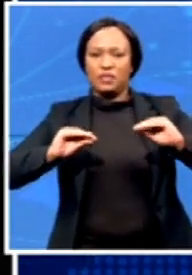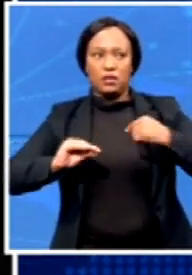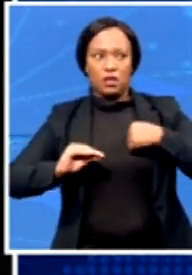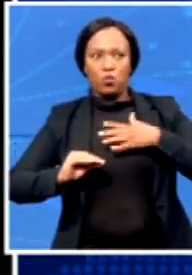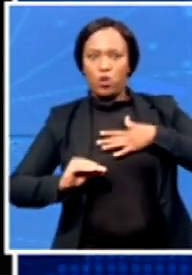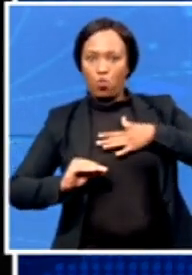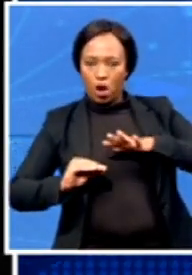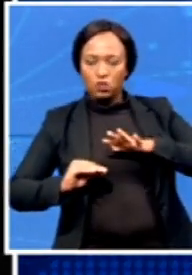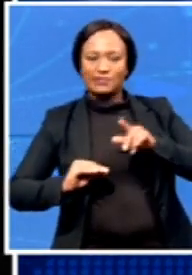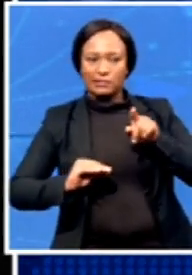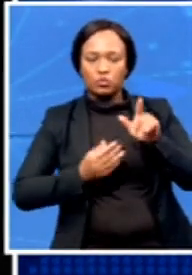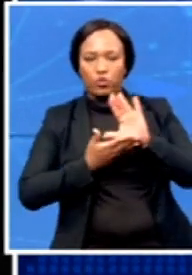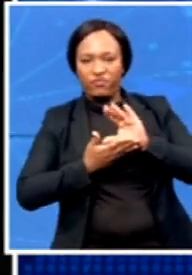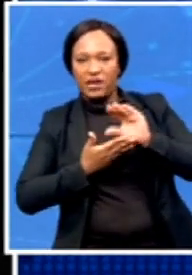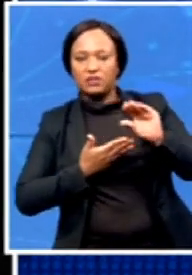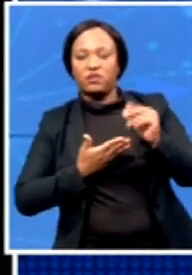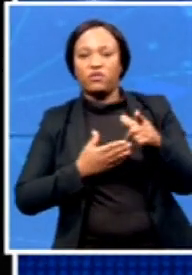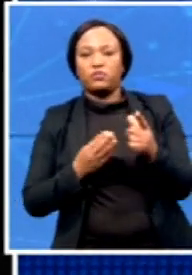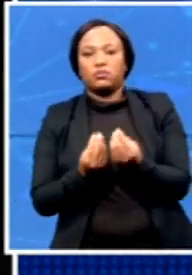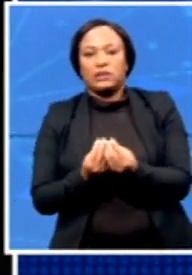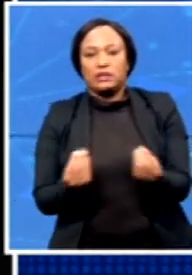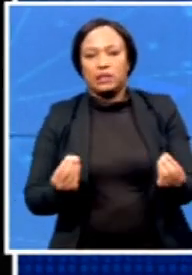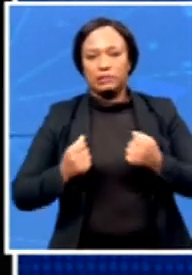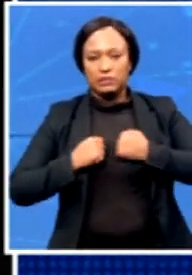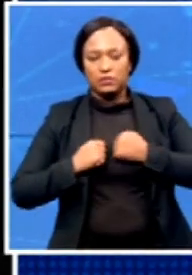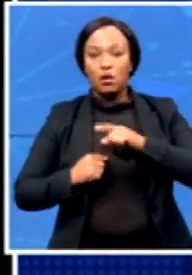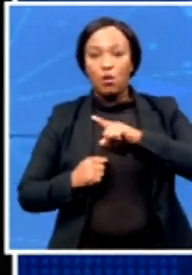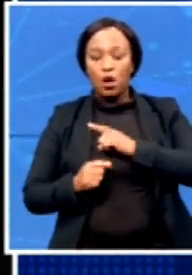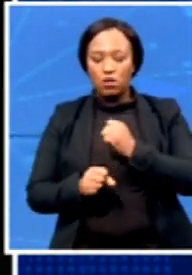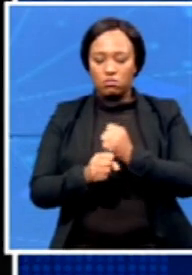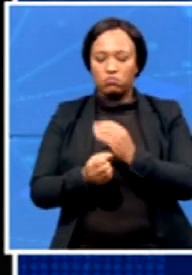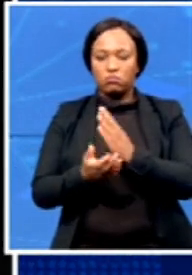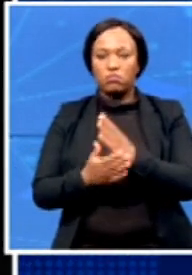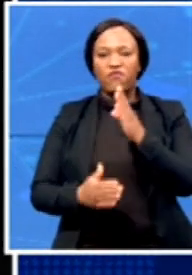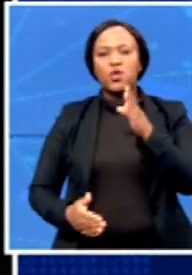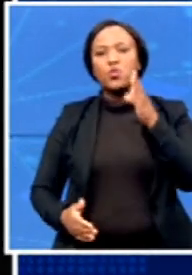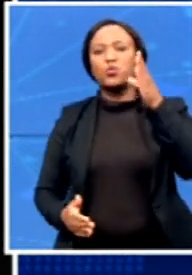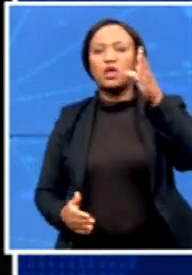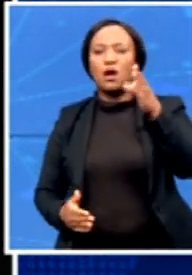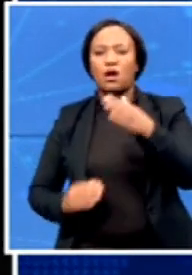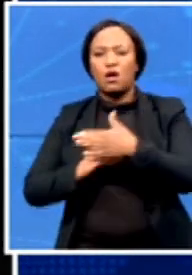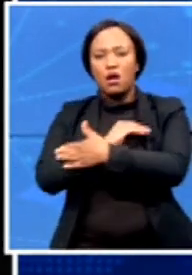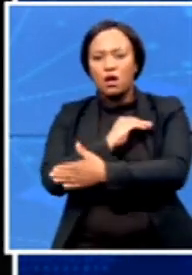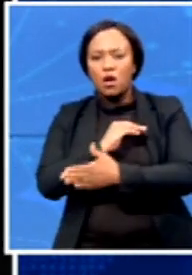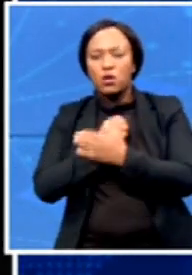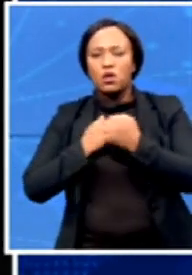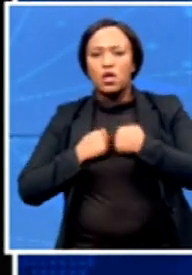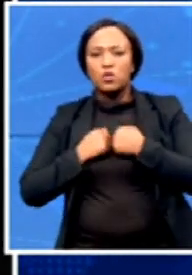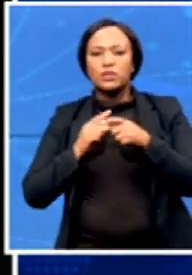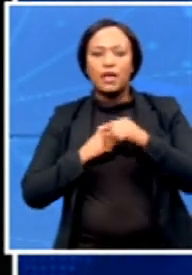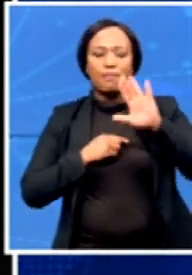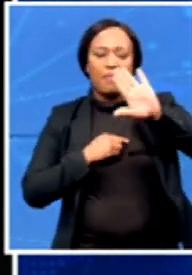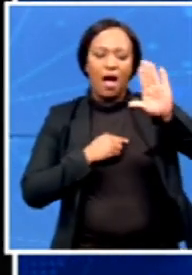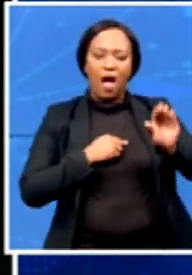to ensure that our future as a country and as a continent is that of